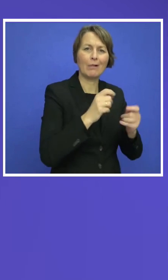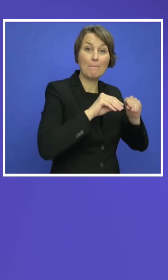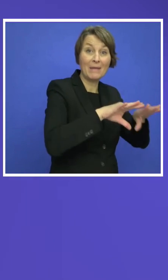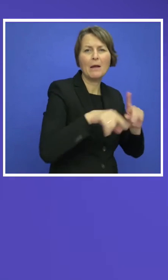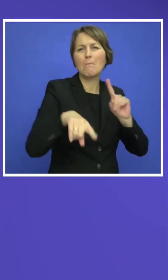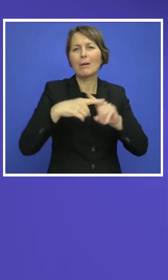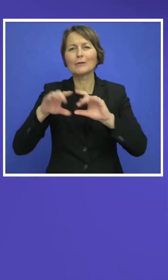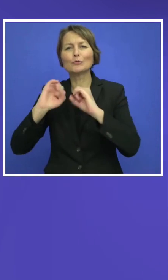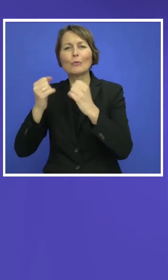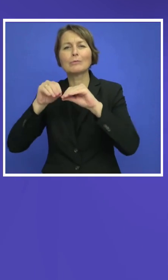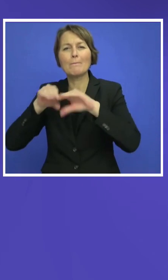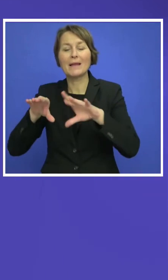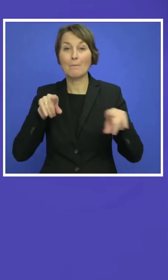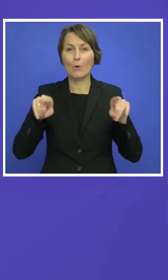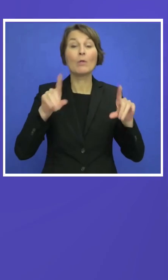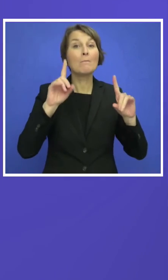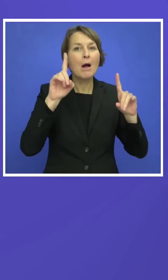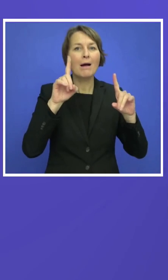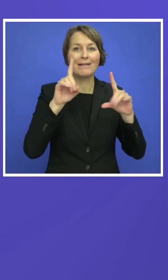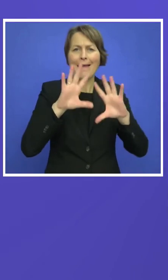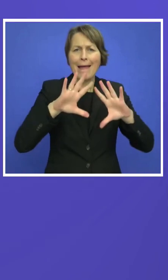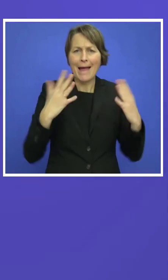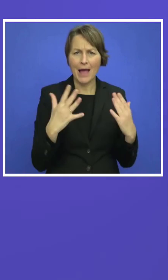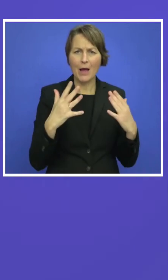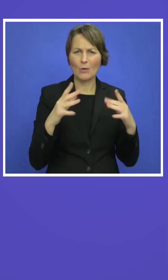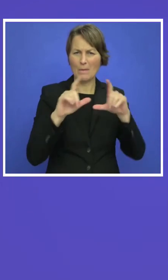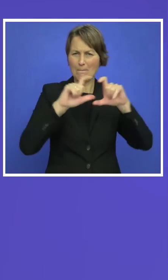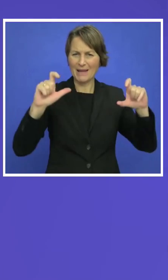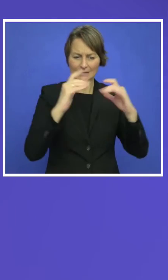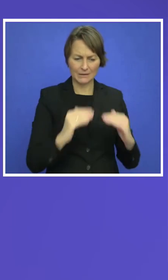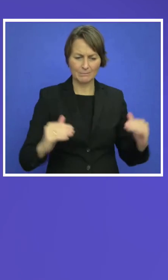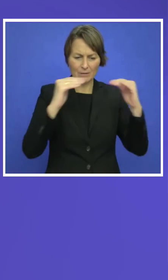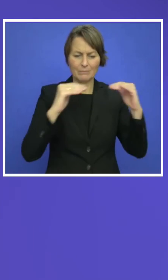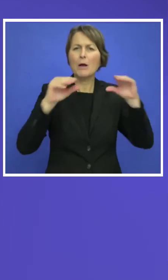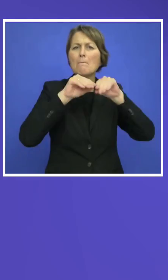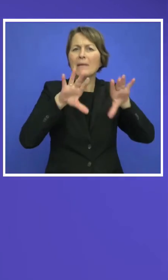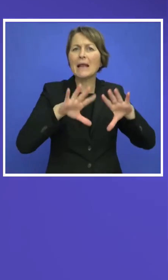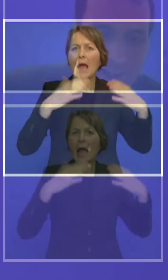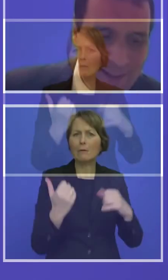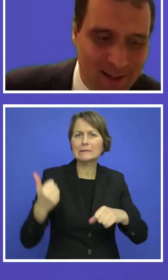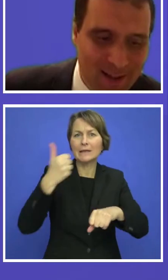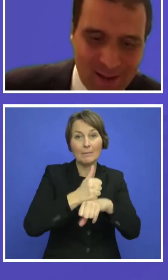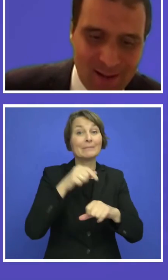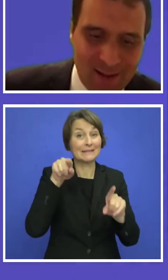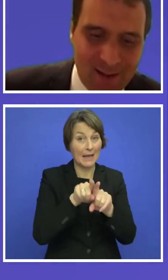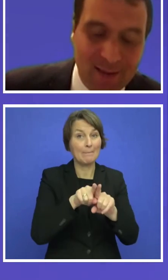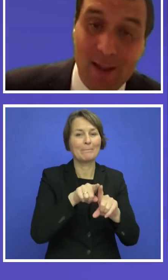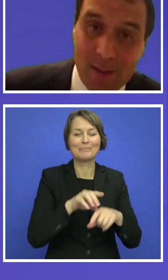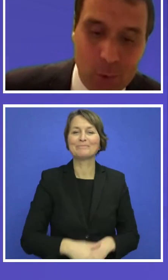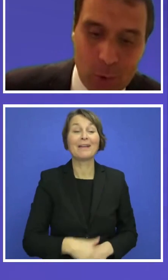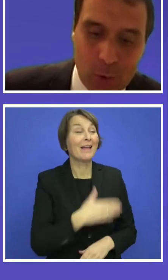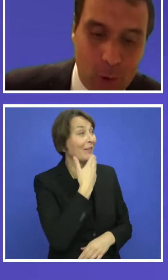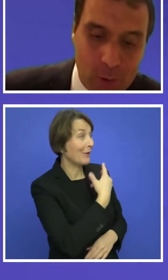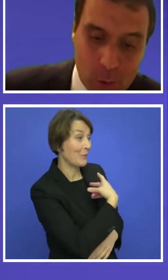govern media companies and media systems. Thank you so much, Julia. Thank you so much, Rania.